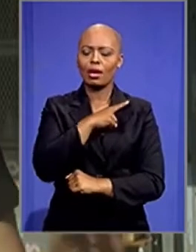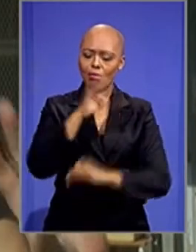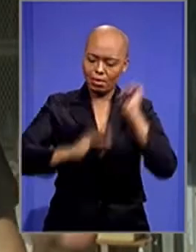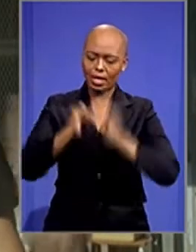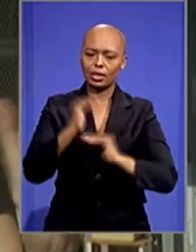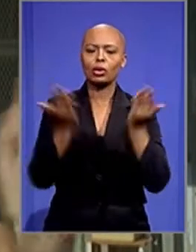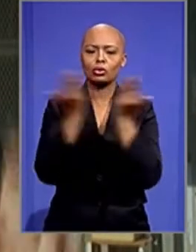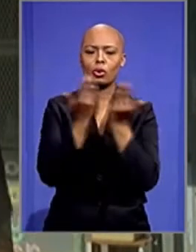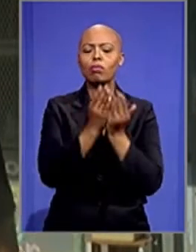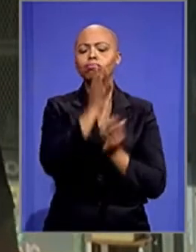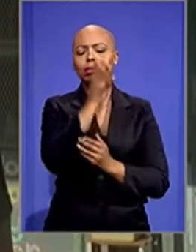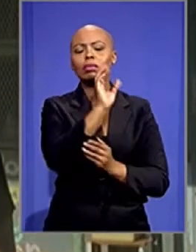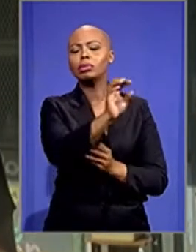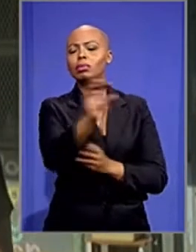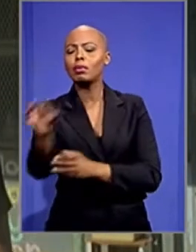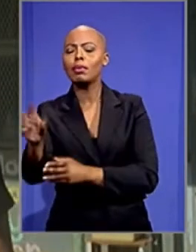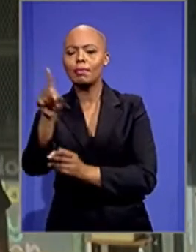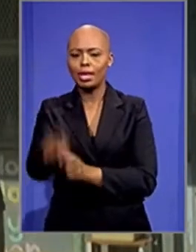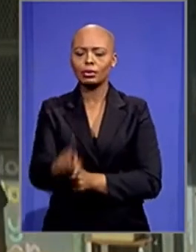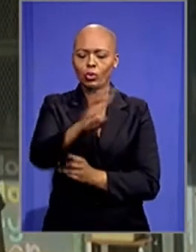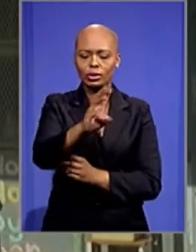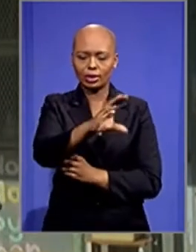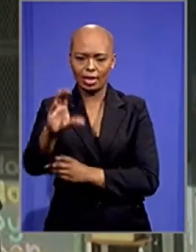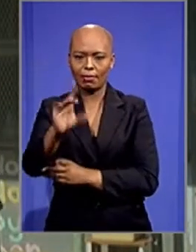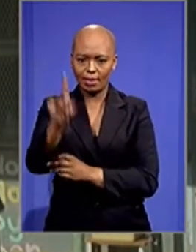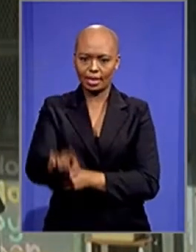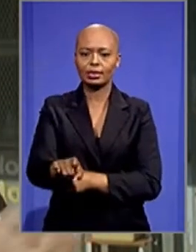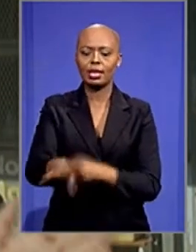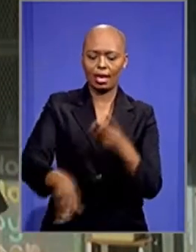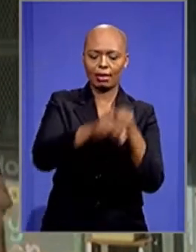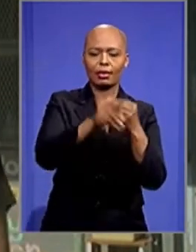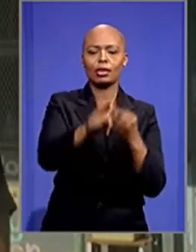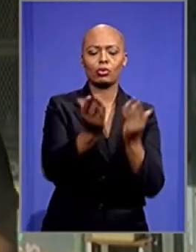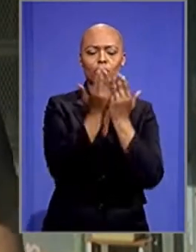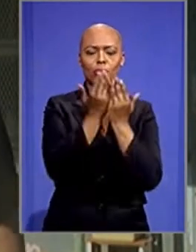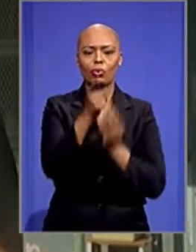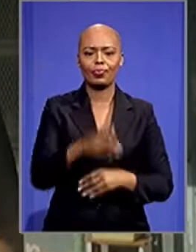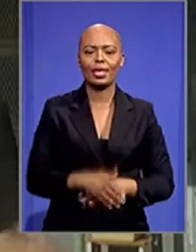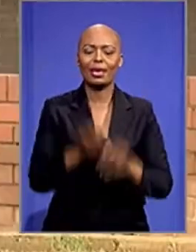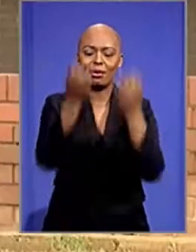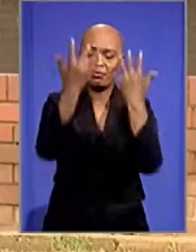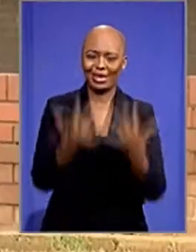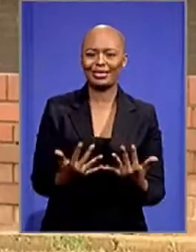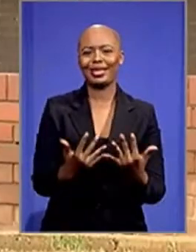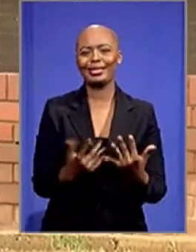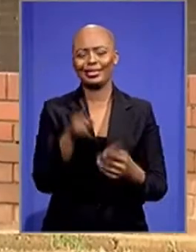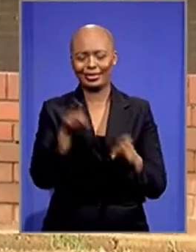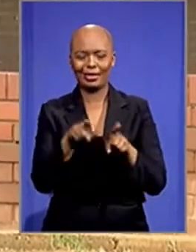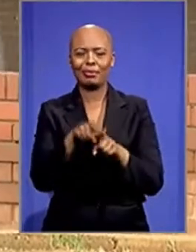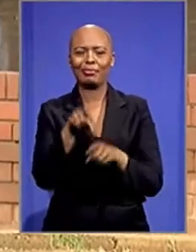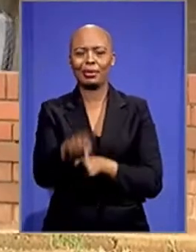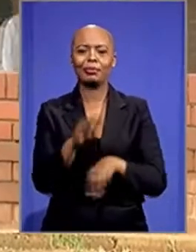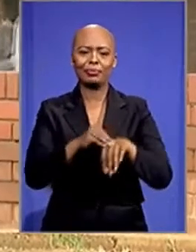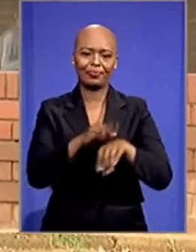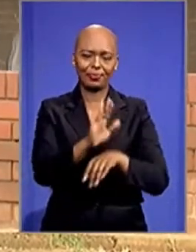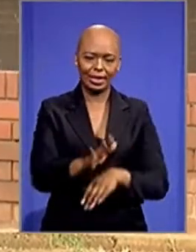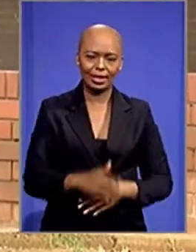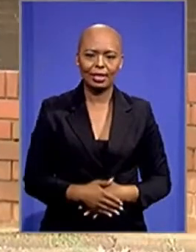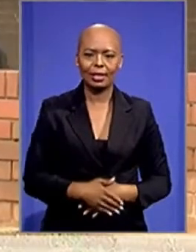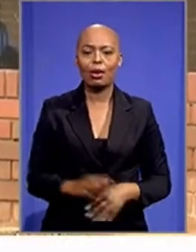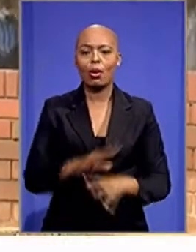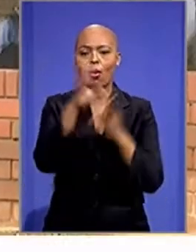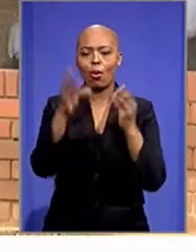built, they were called plunky schools in the Western Cape. In addition to that, we've had budget reductions in general. Dikolo tse 17